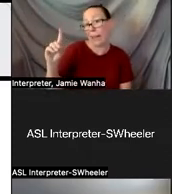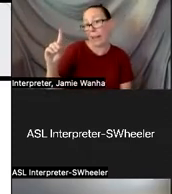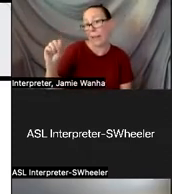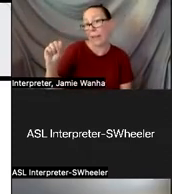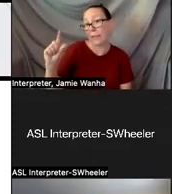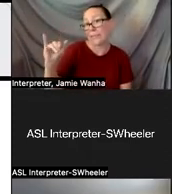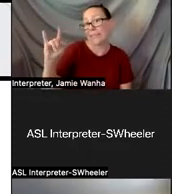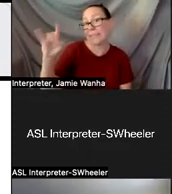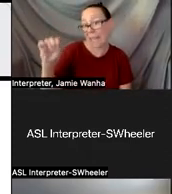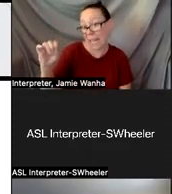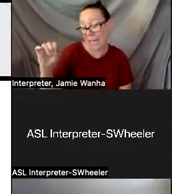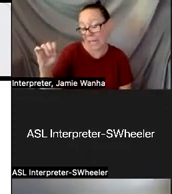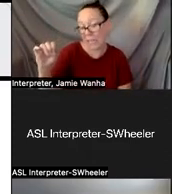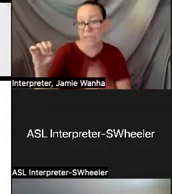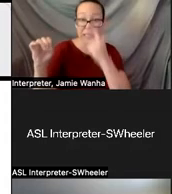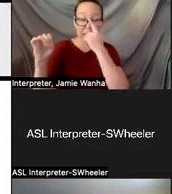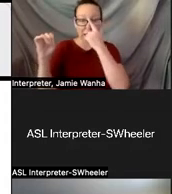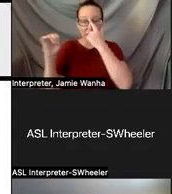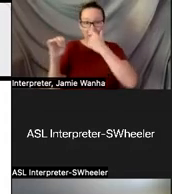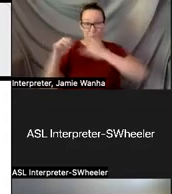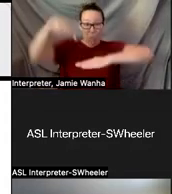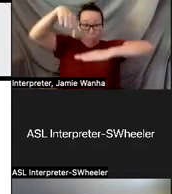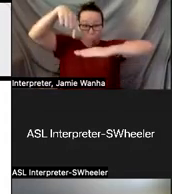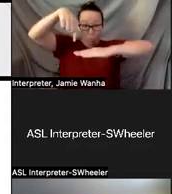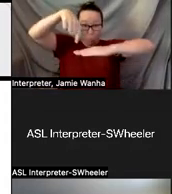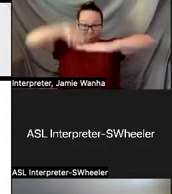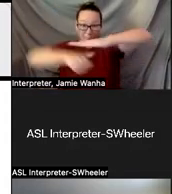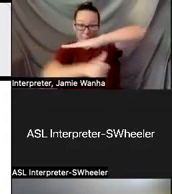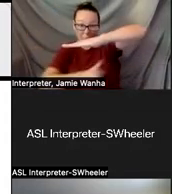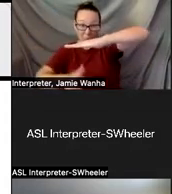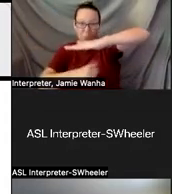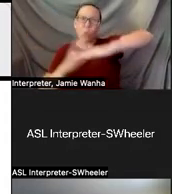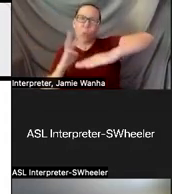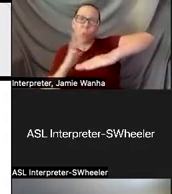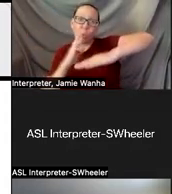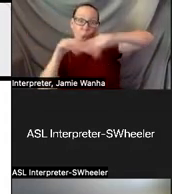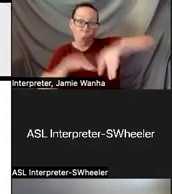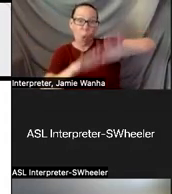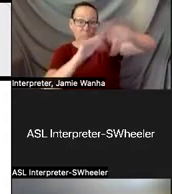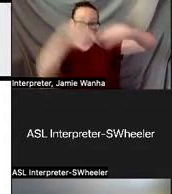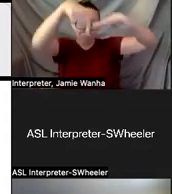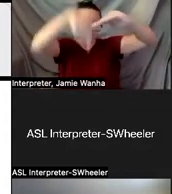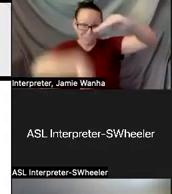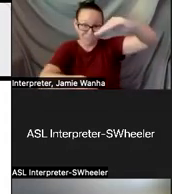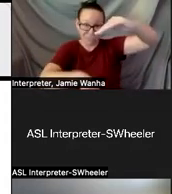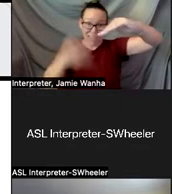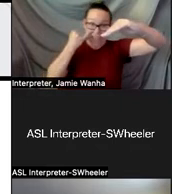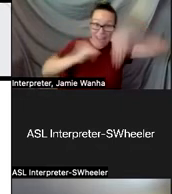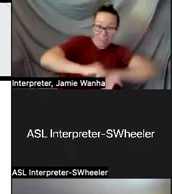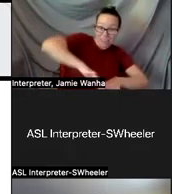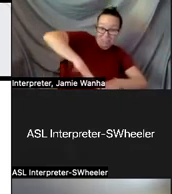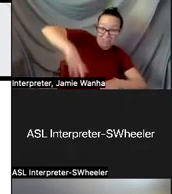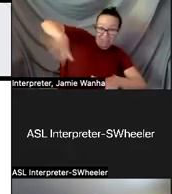steep slope, submarine slope. Okay, that if this slope fails because of this